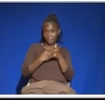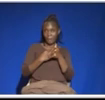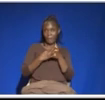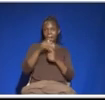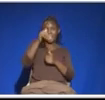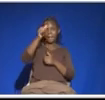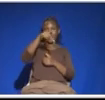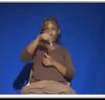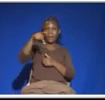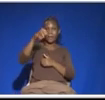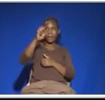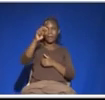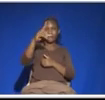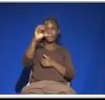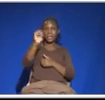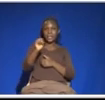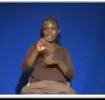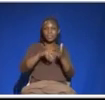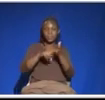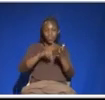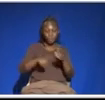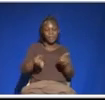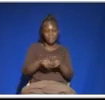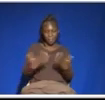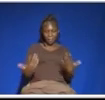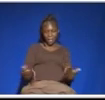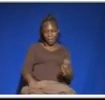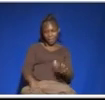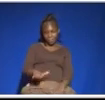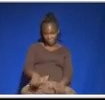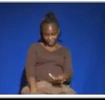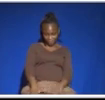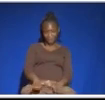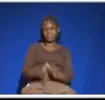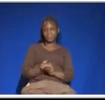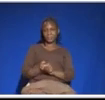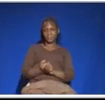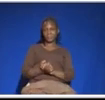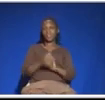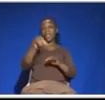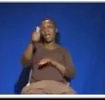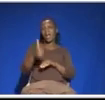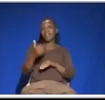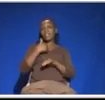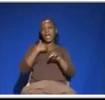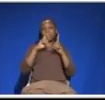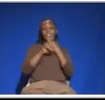appendages. Appendages are limbs, the legs. Others have